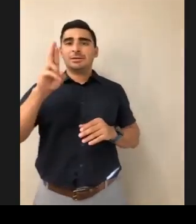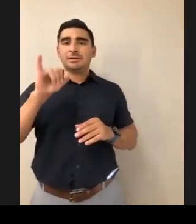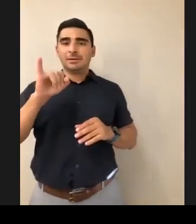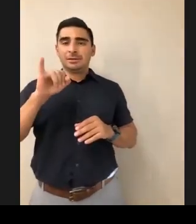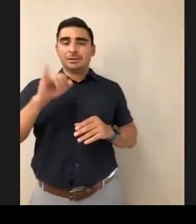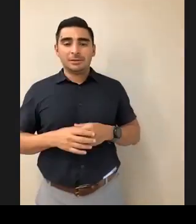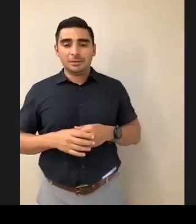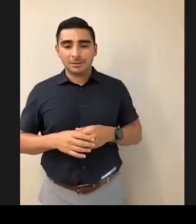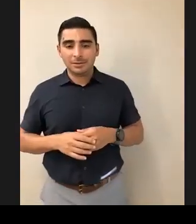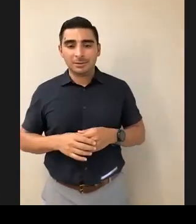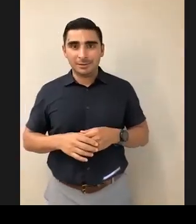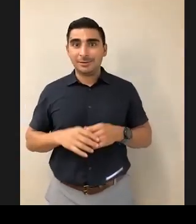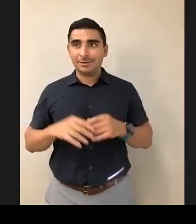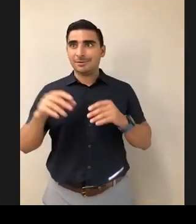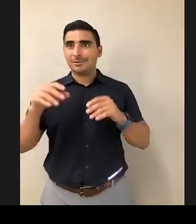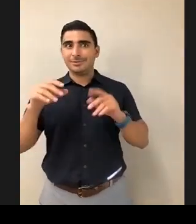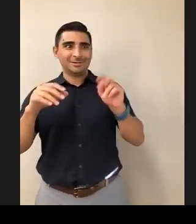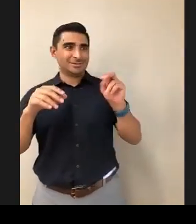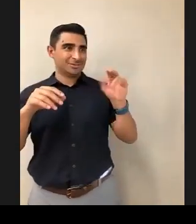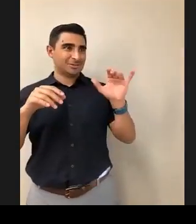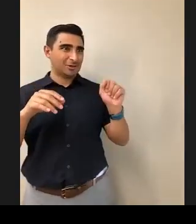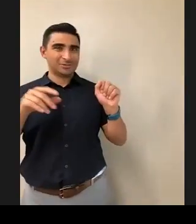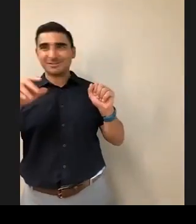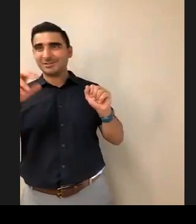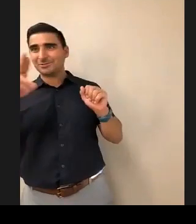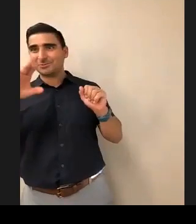I love both of your ideas, by the way.